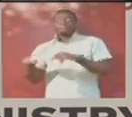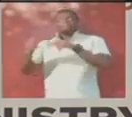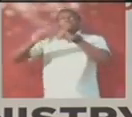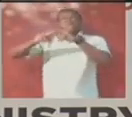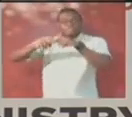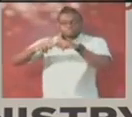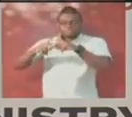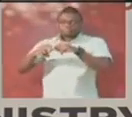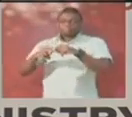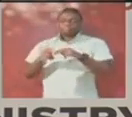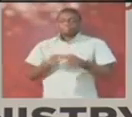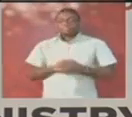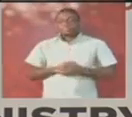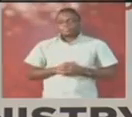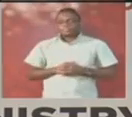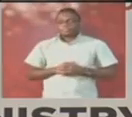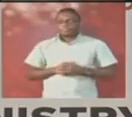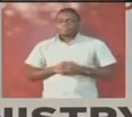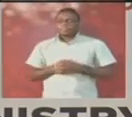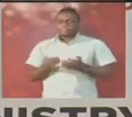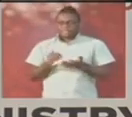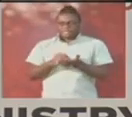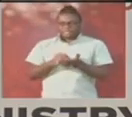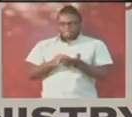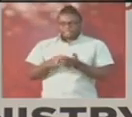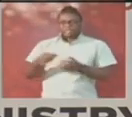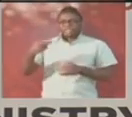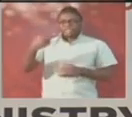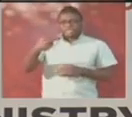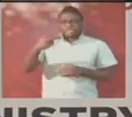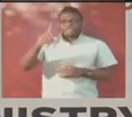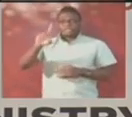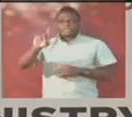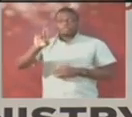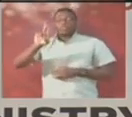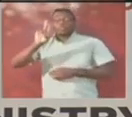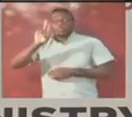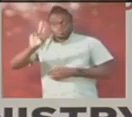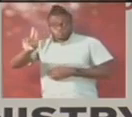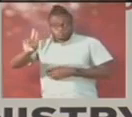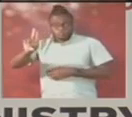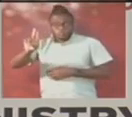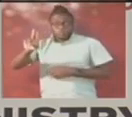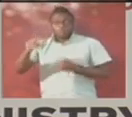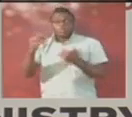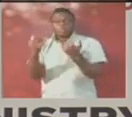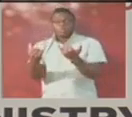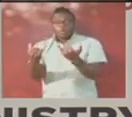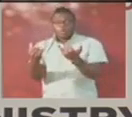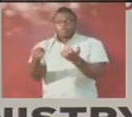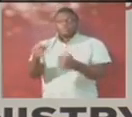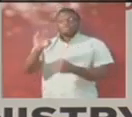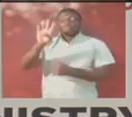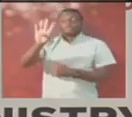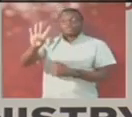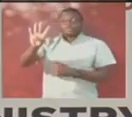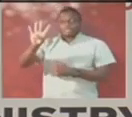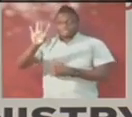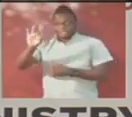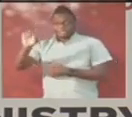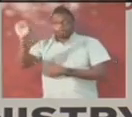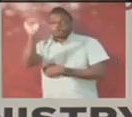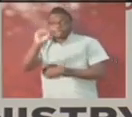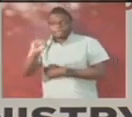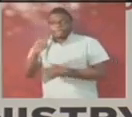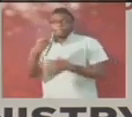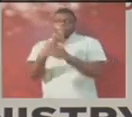in terms of the trend for high dependency unit beds, and at present we are at 48% nationally, which is reflective of